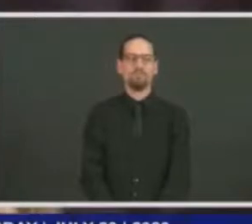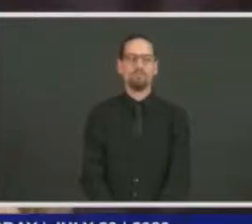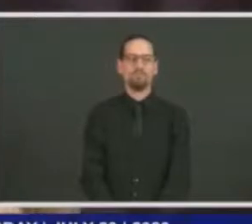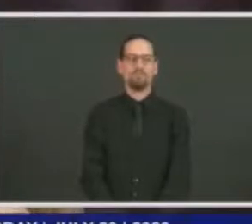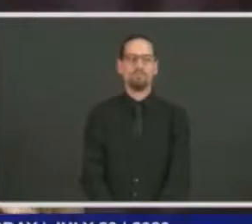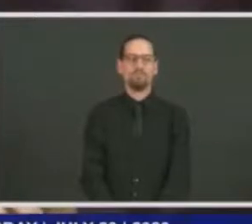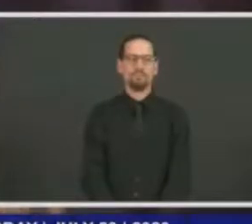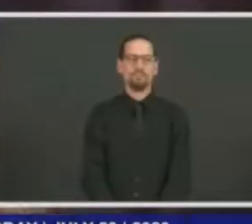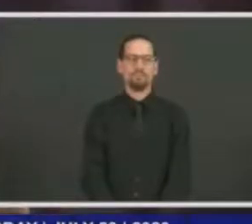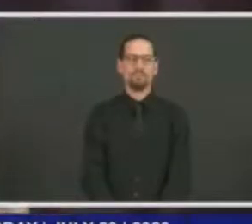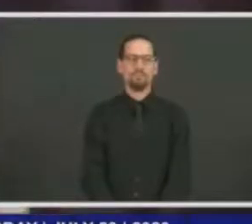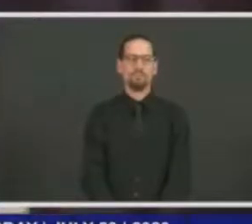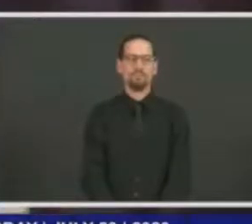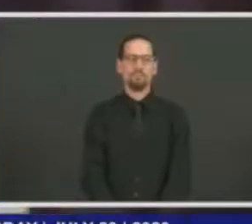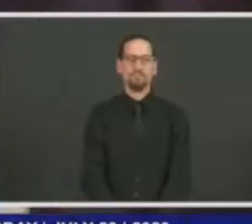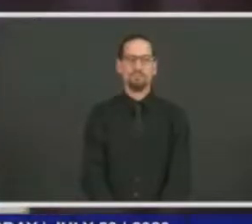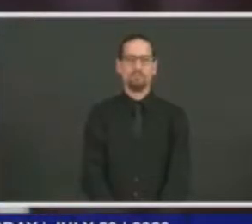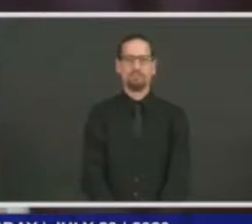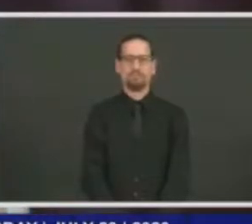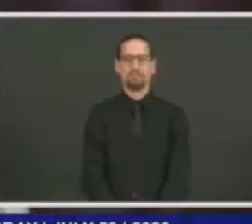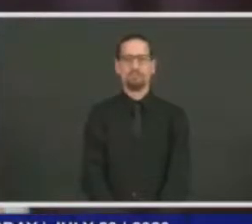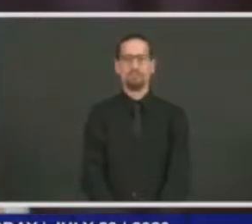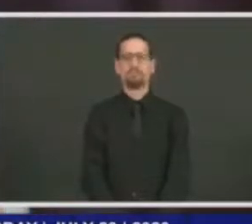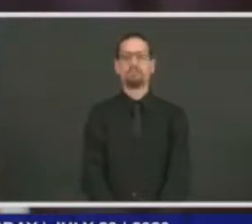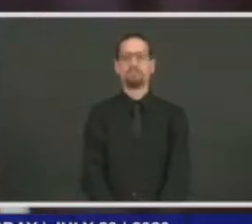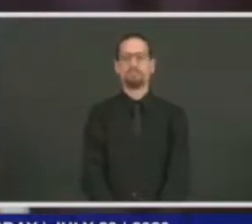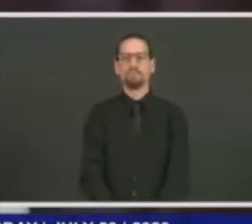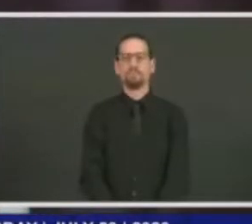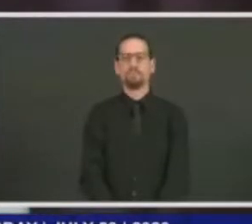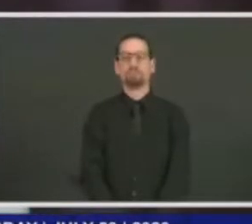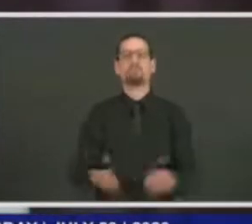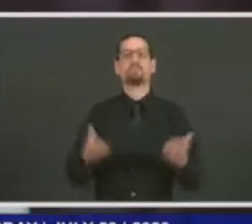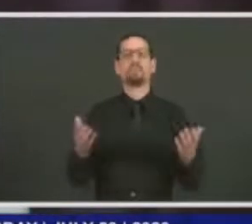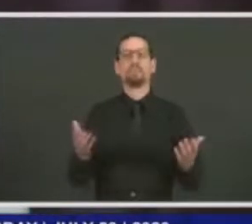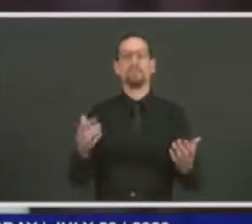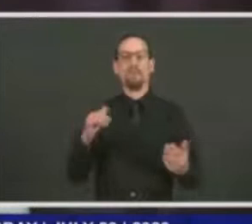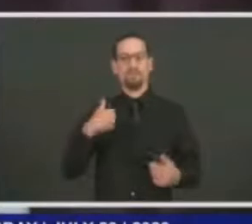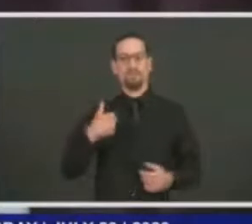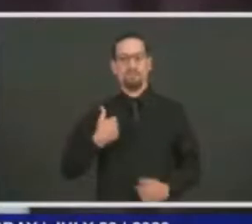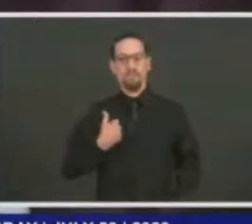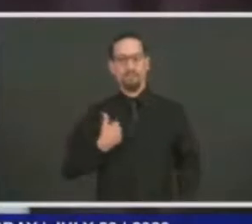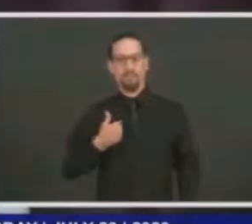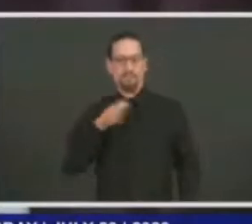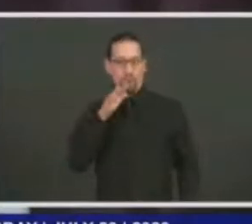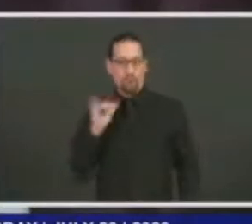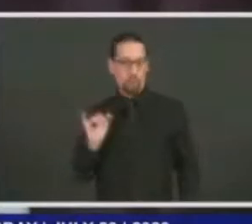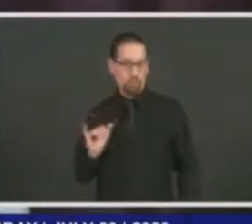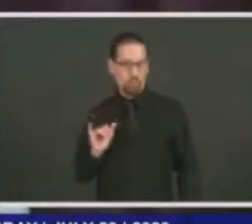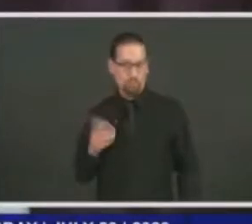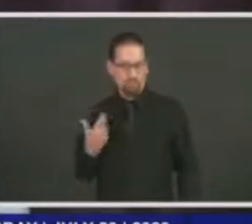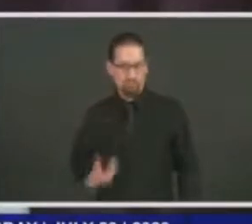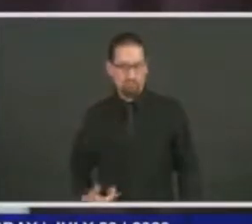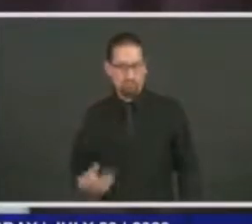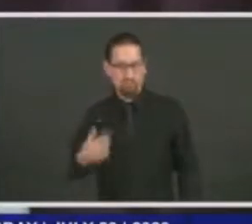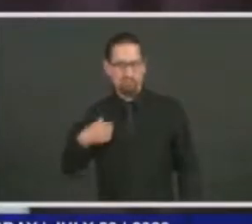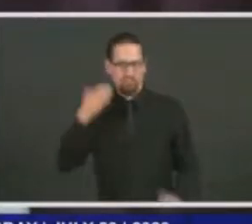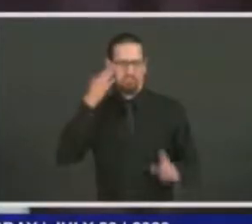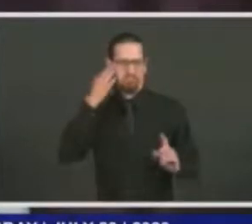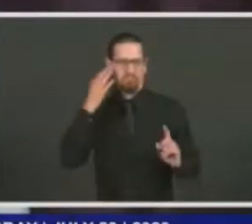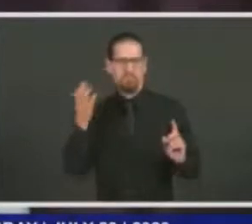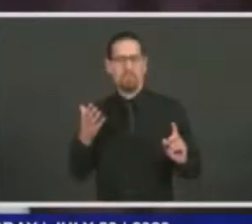a mirar los datos. As a mom, I'm particularly grateful for the focus on testing